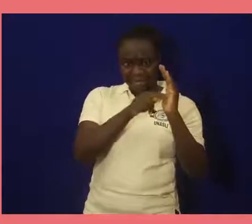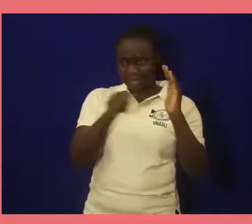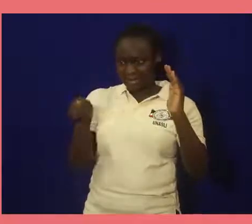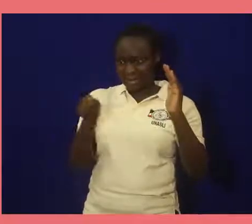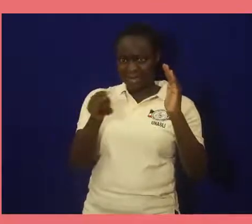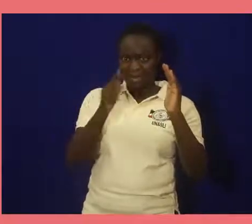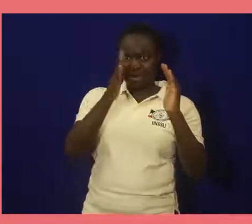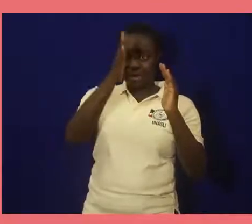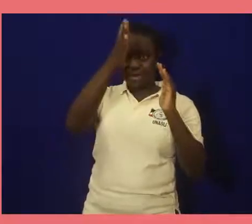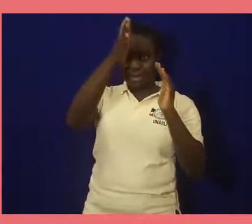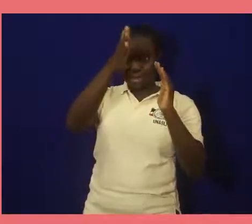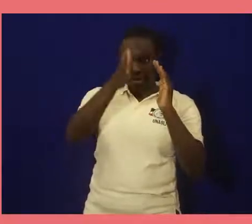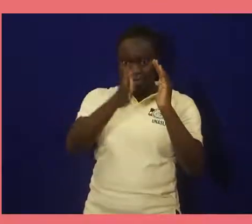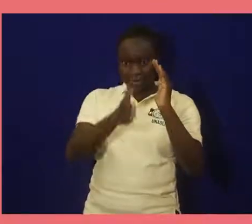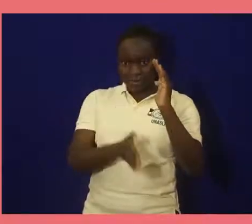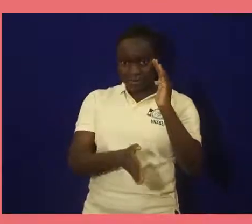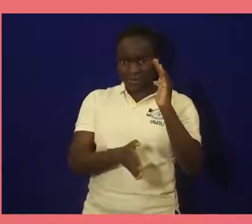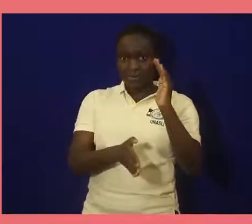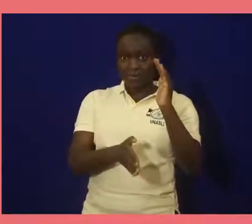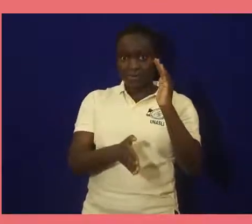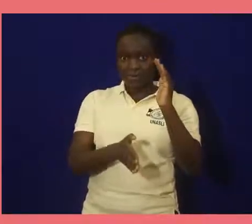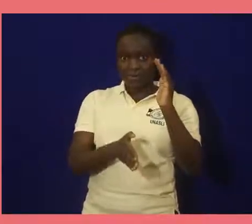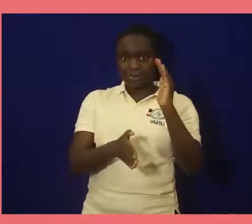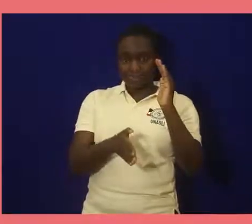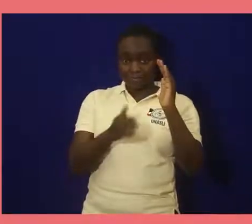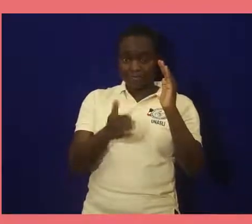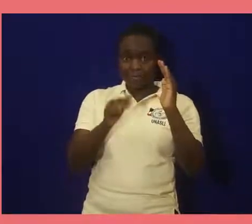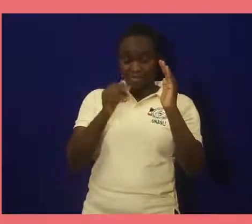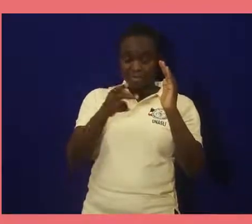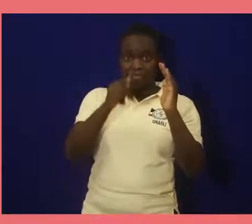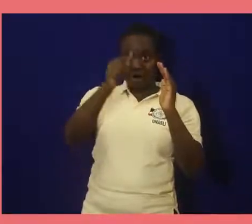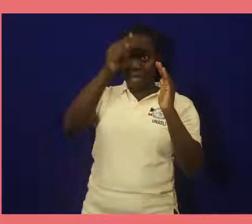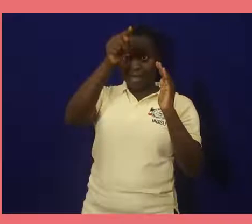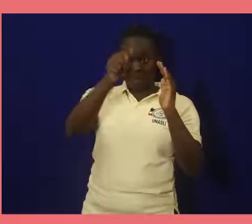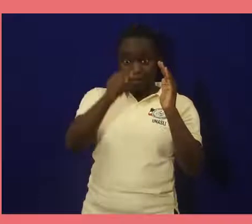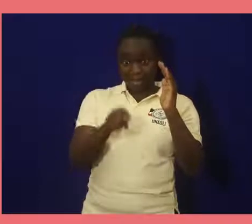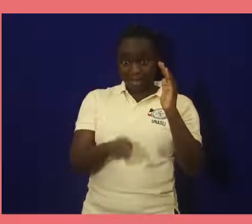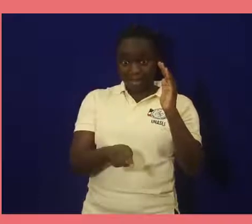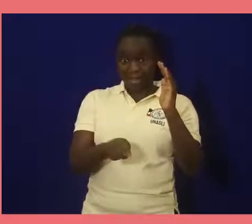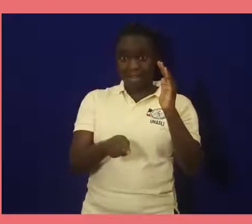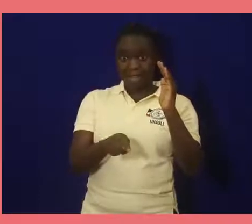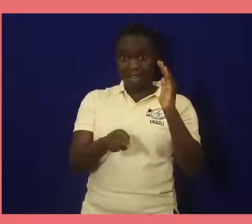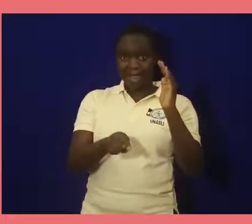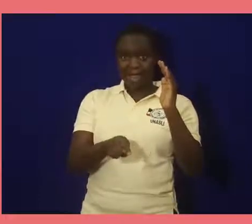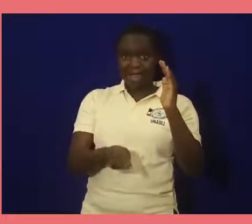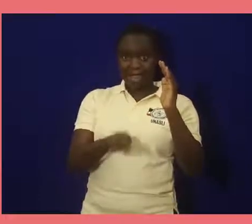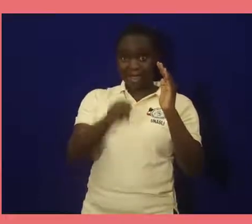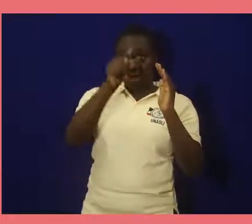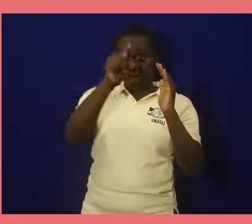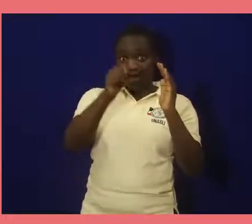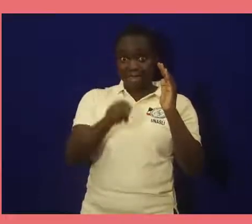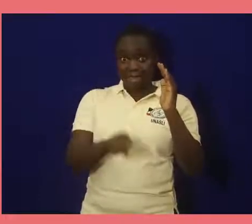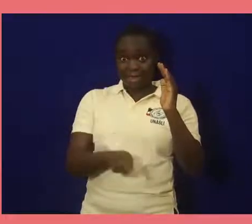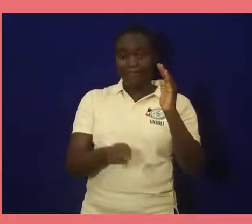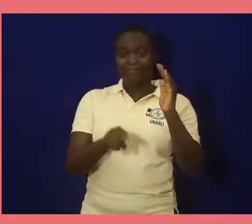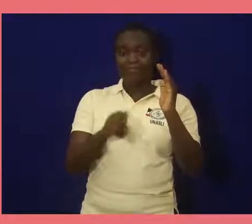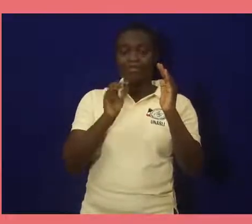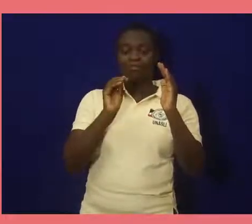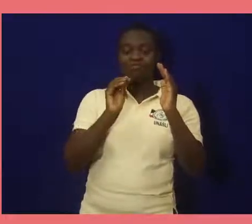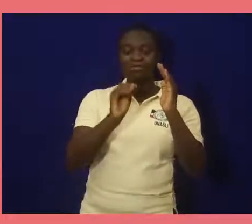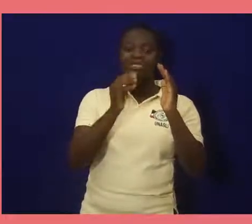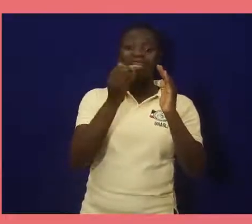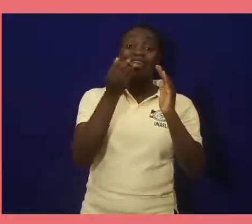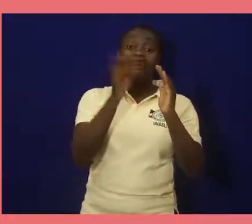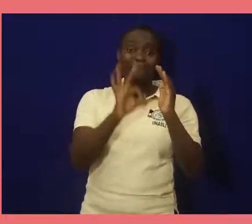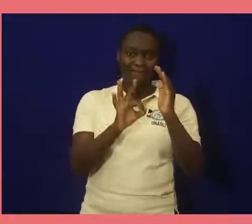line into two, and in the middle, we divide that line into two, and in the middle we shall label that one